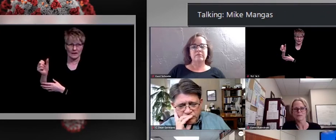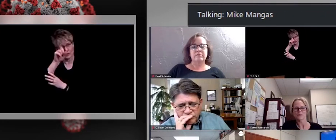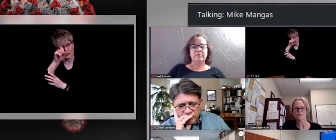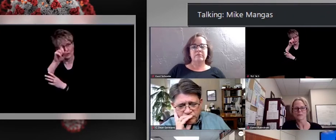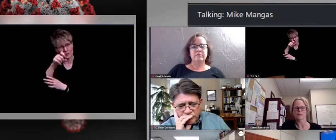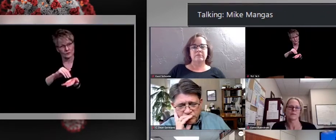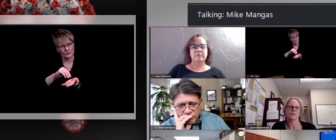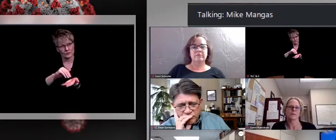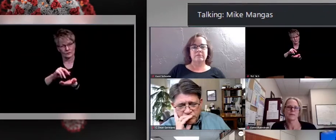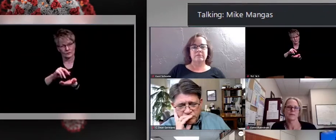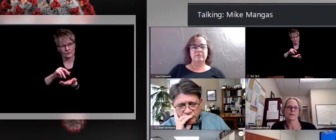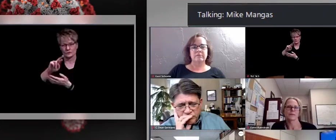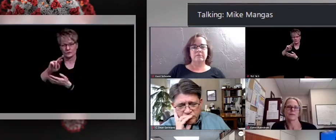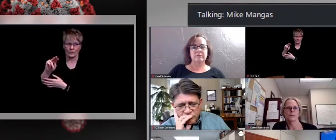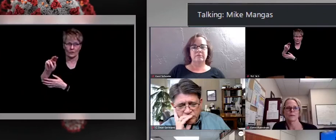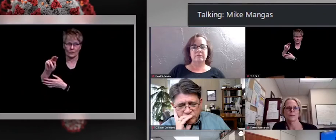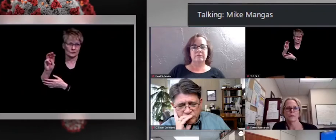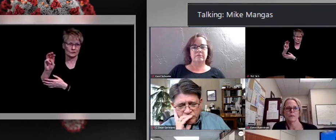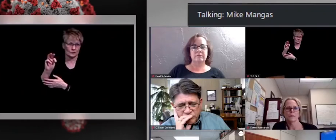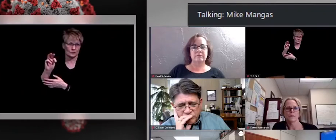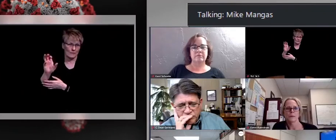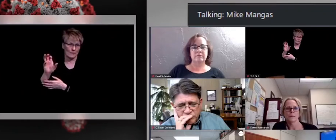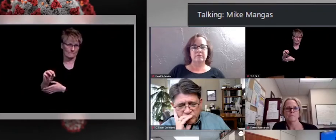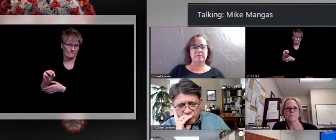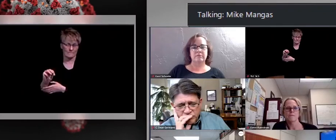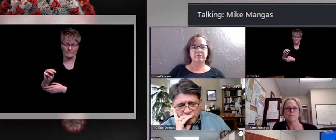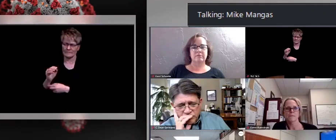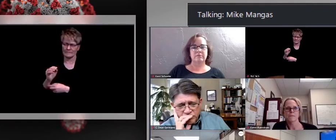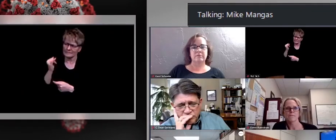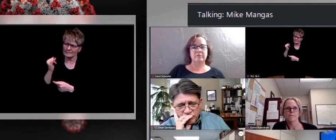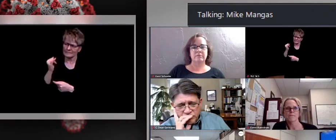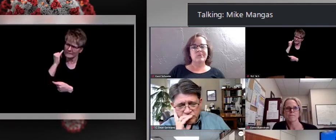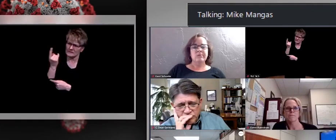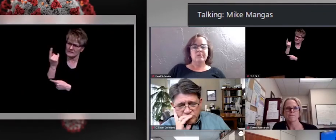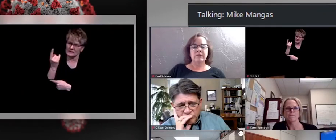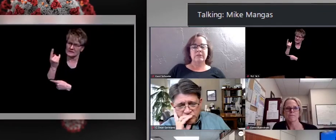give to people who have already had COVID as far as being vaccinated?